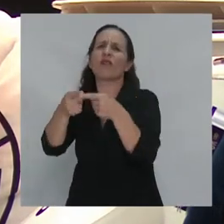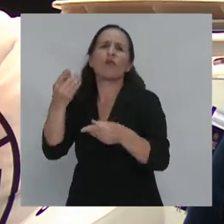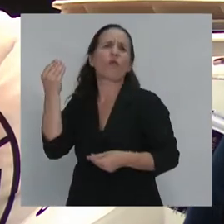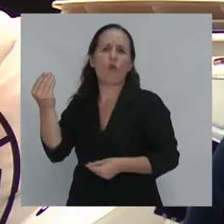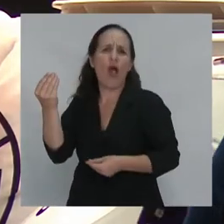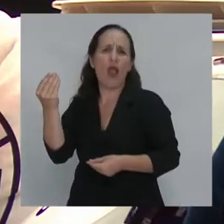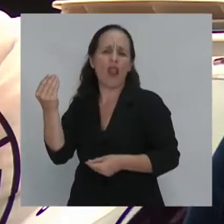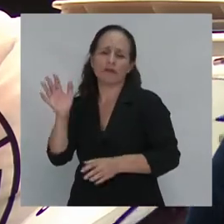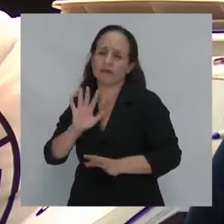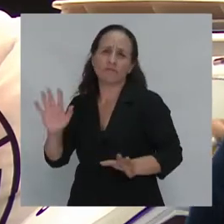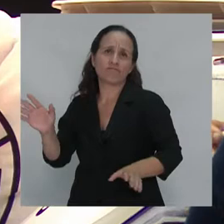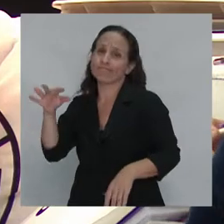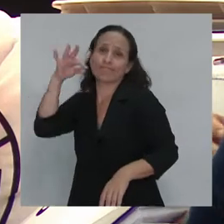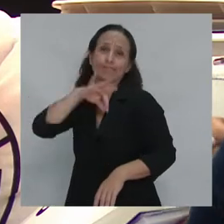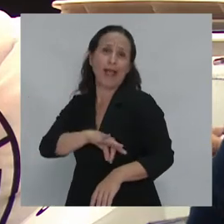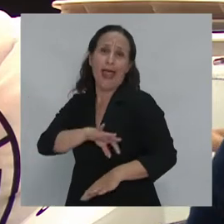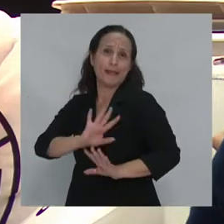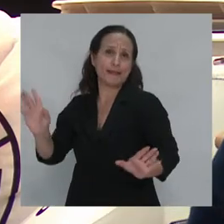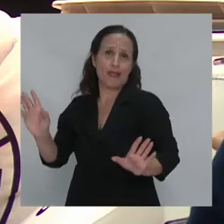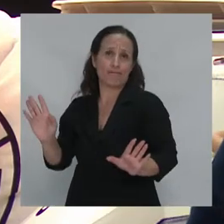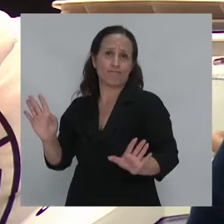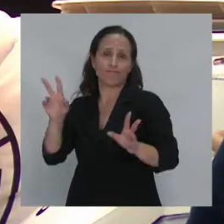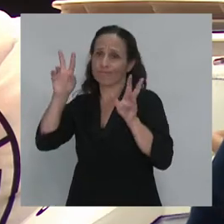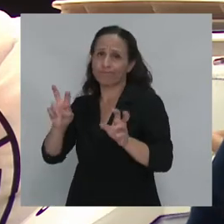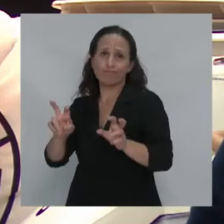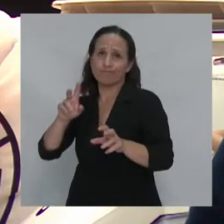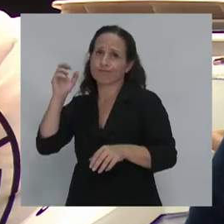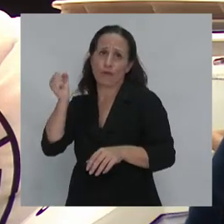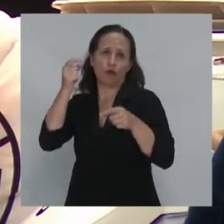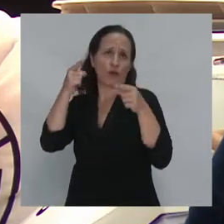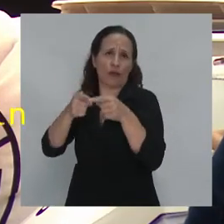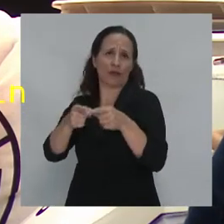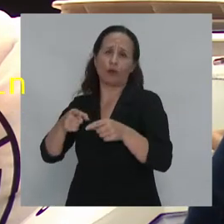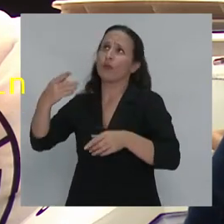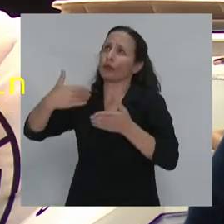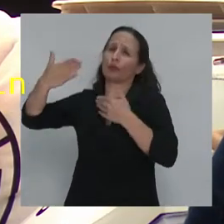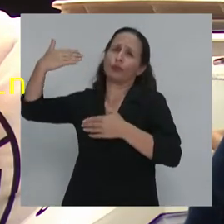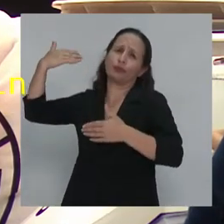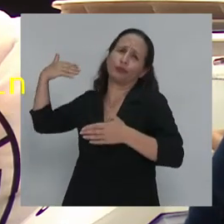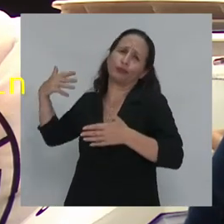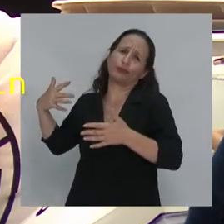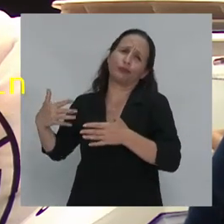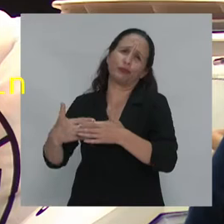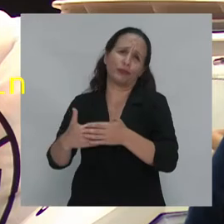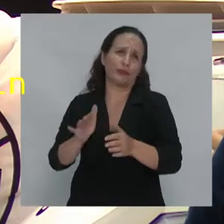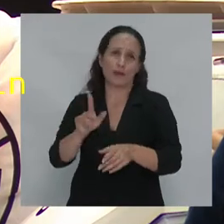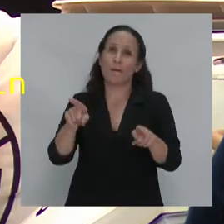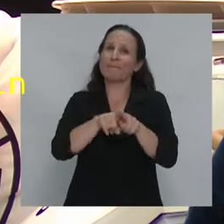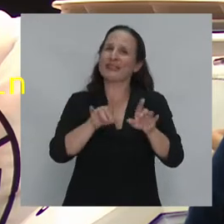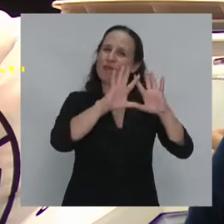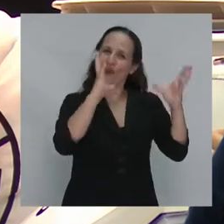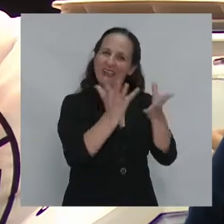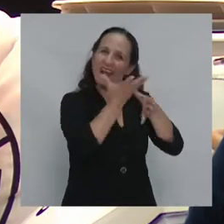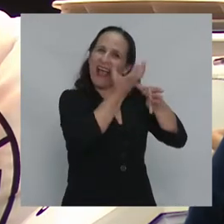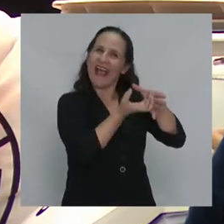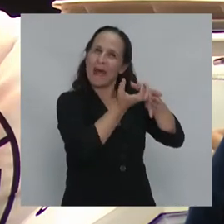assert that repeat over hundreds of years and that is a kind of law of gravity and I could talk more about how that